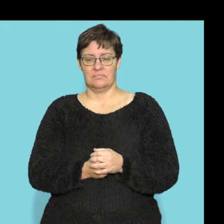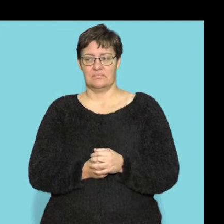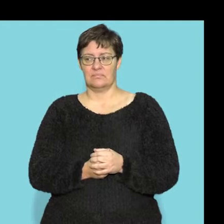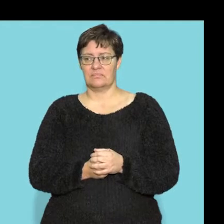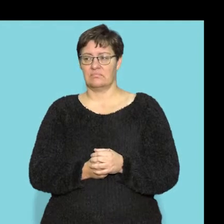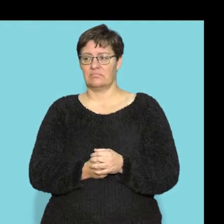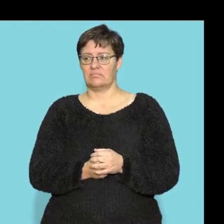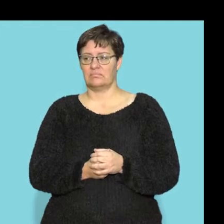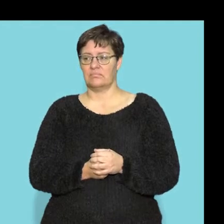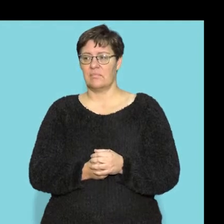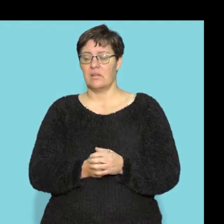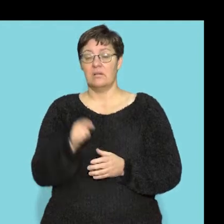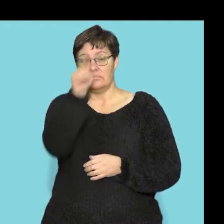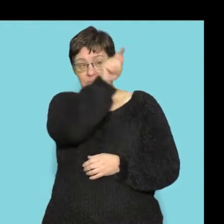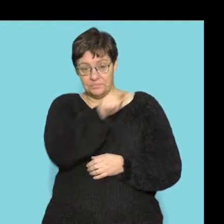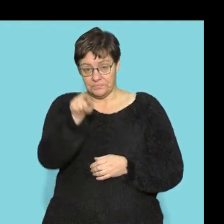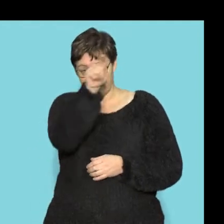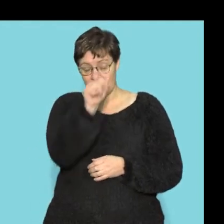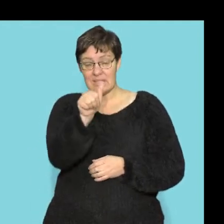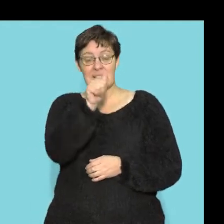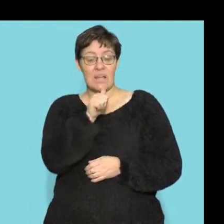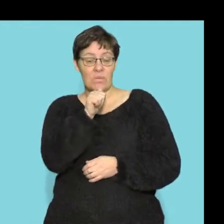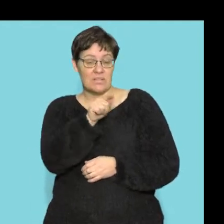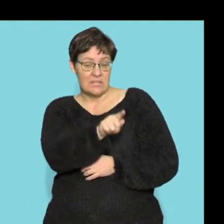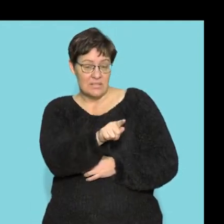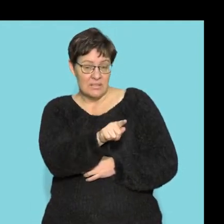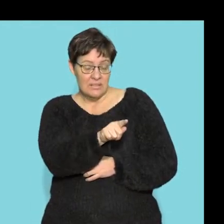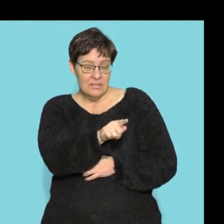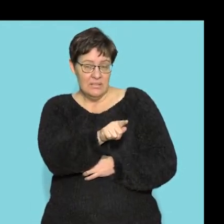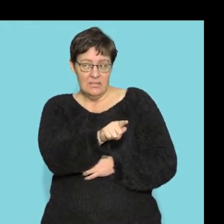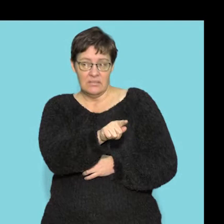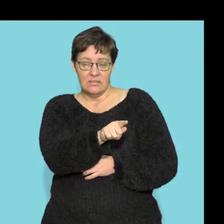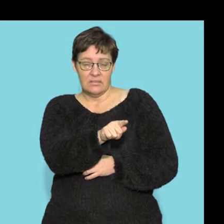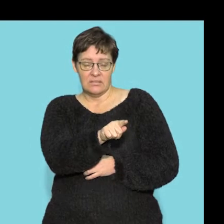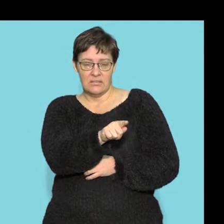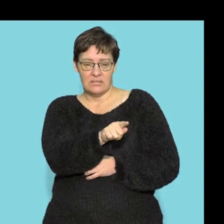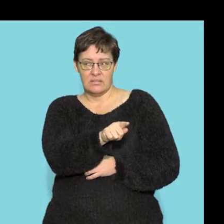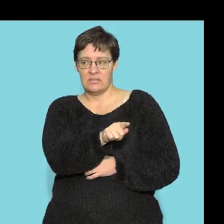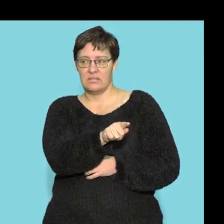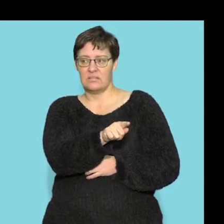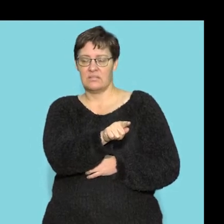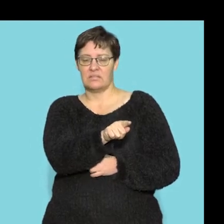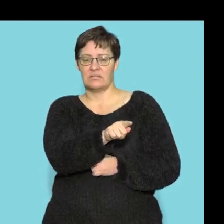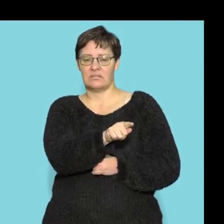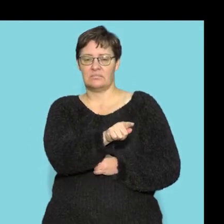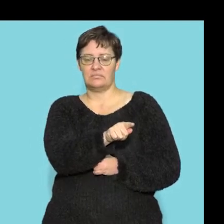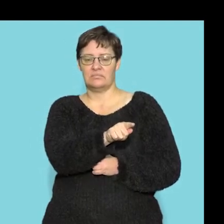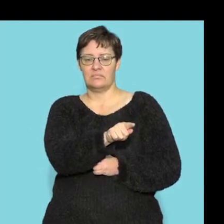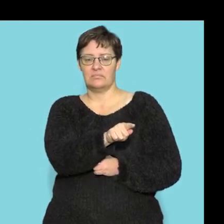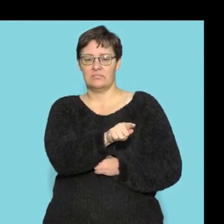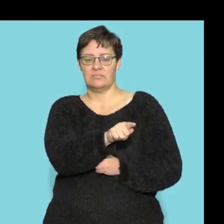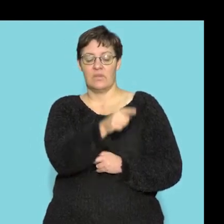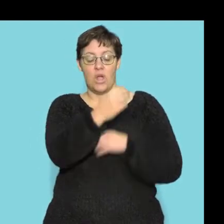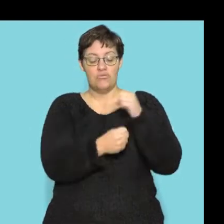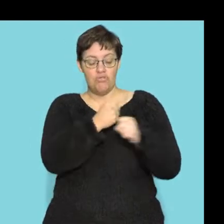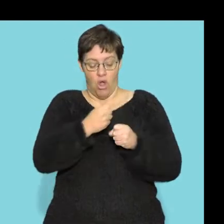Can you see this 6,000 Rand here is your beginning of the